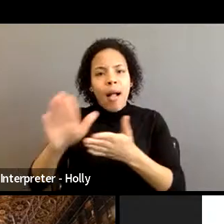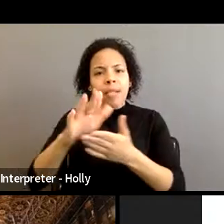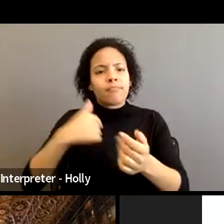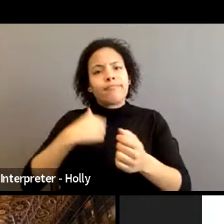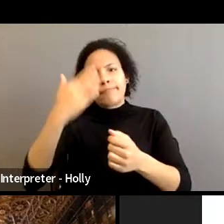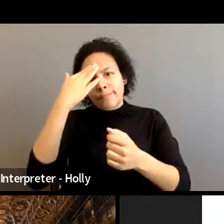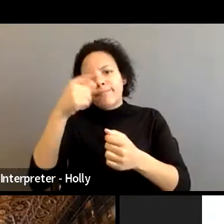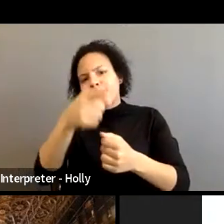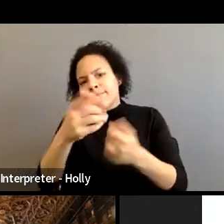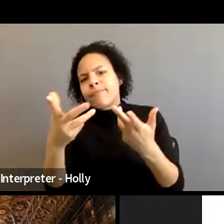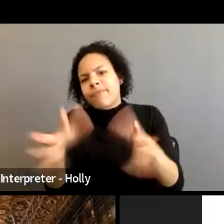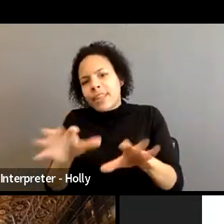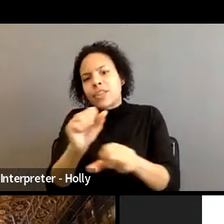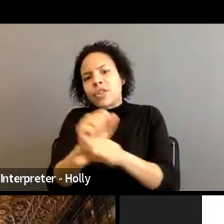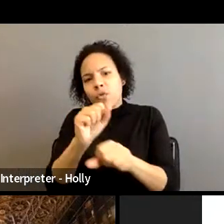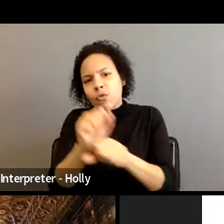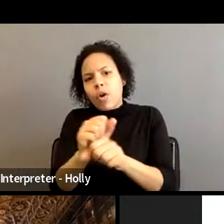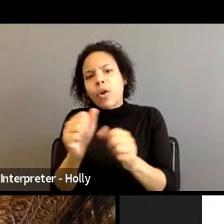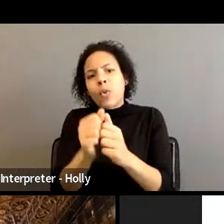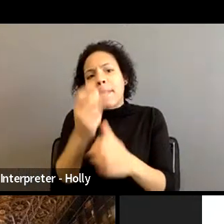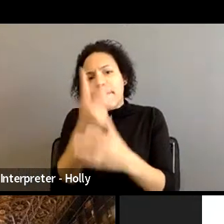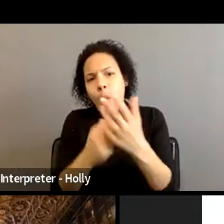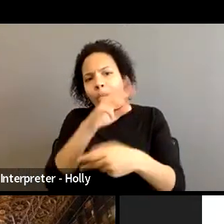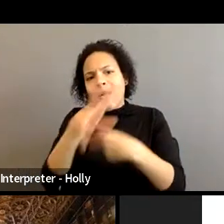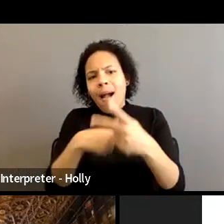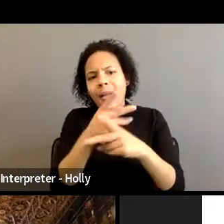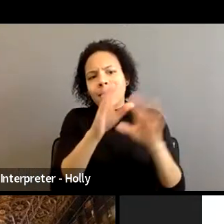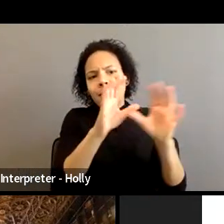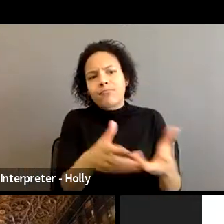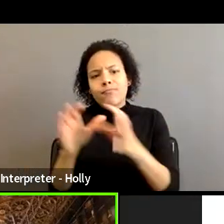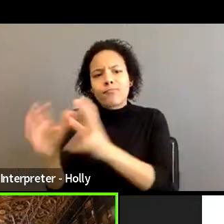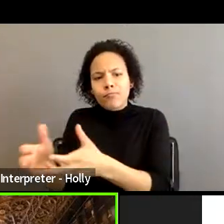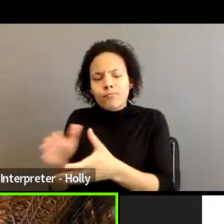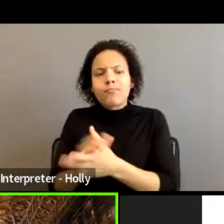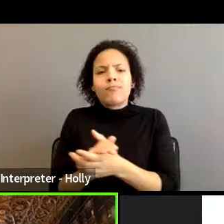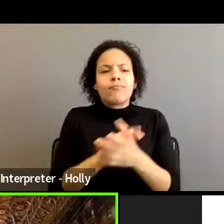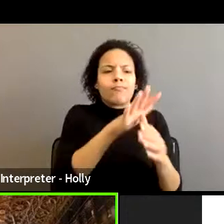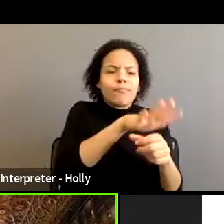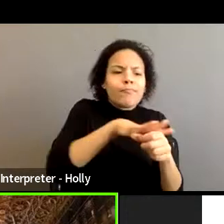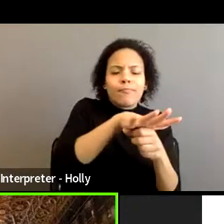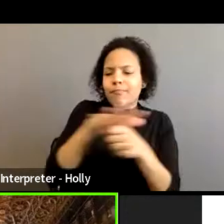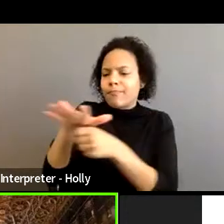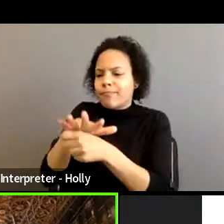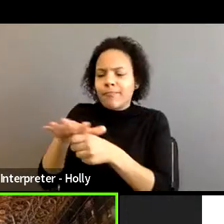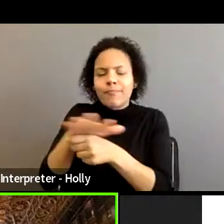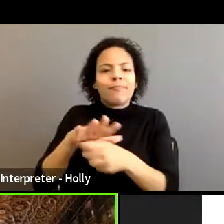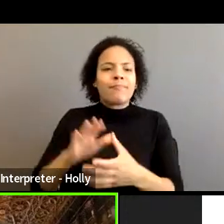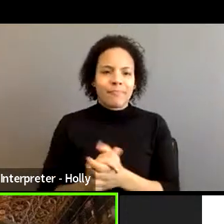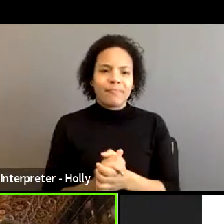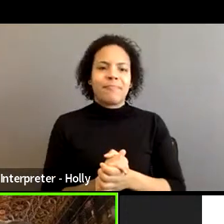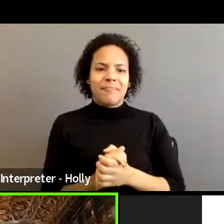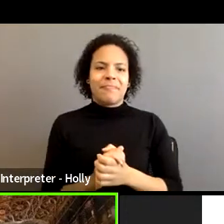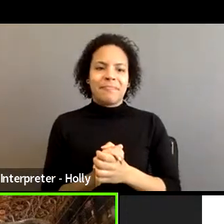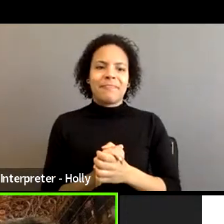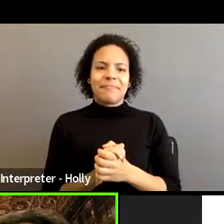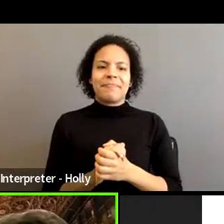seeing how both work and are unique. Yes, pleasure. That's an